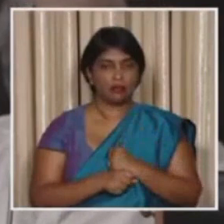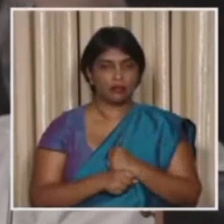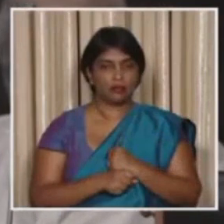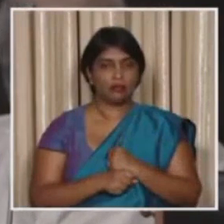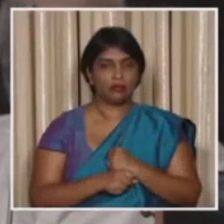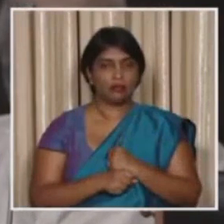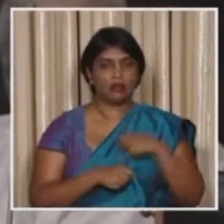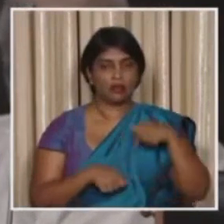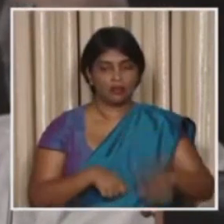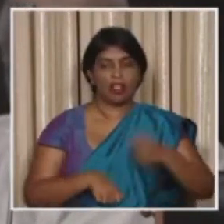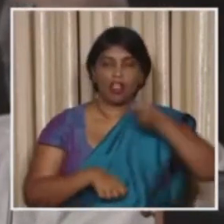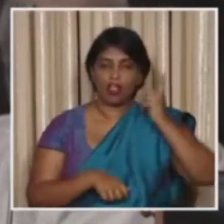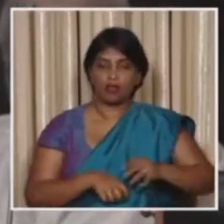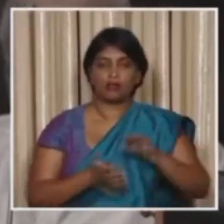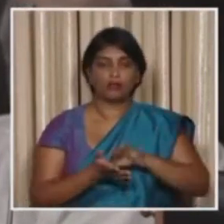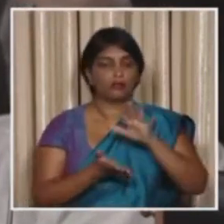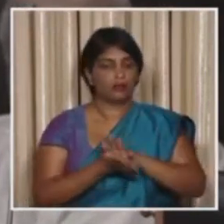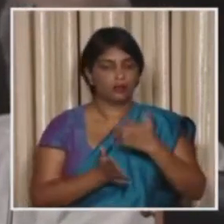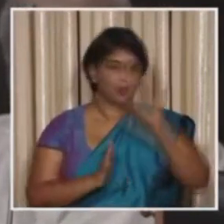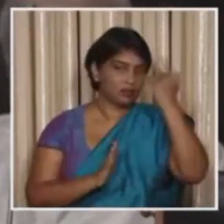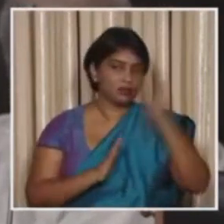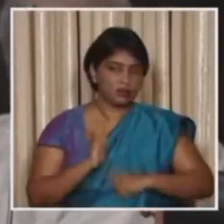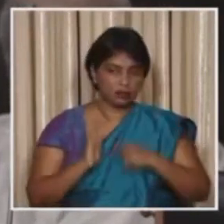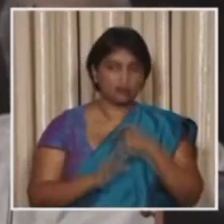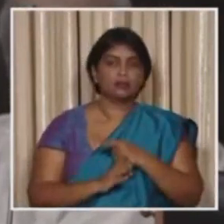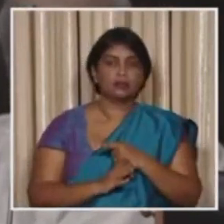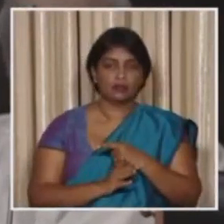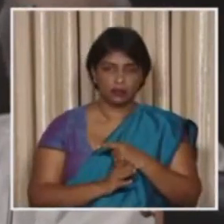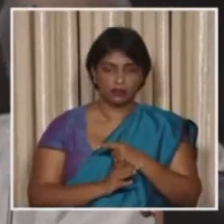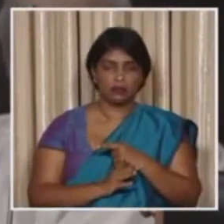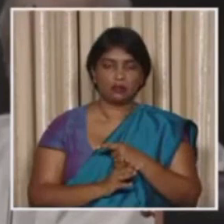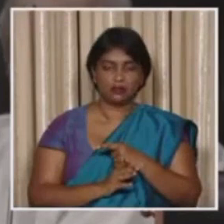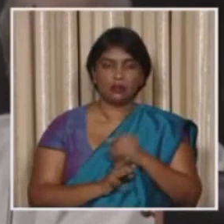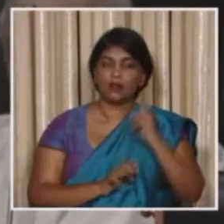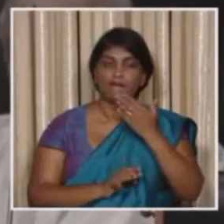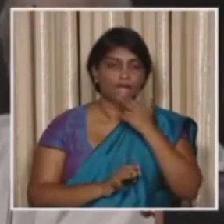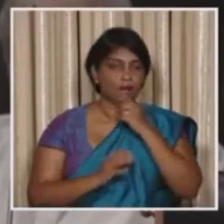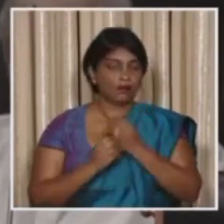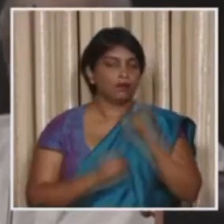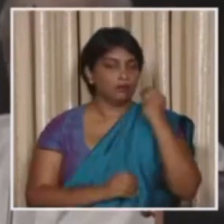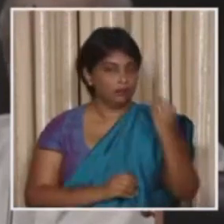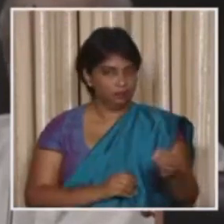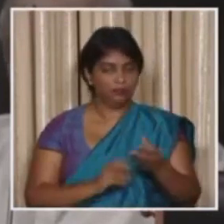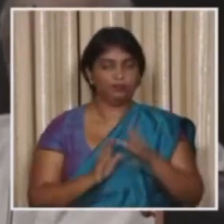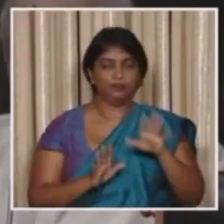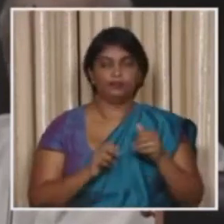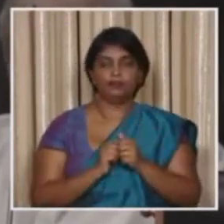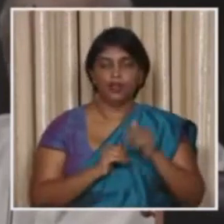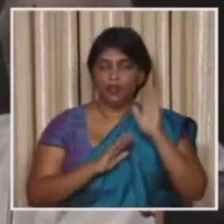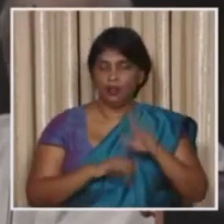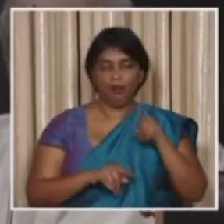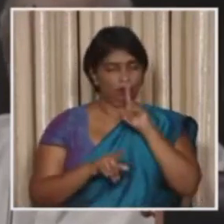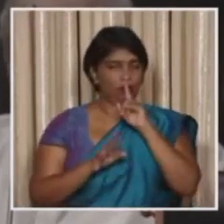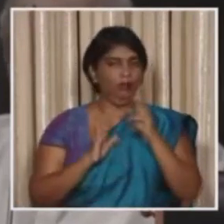to the Jaffna lagoon and increase the capacity of the Irinamadu tank. The small tanks renewal project